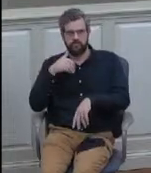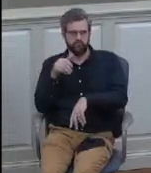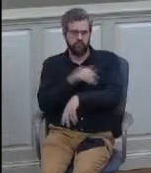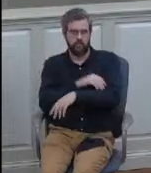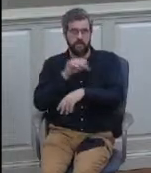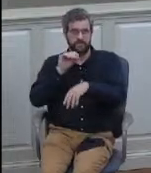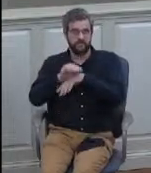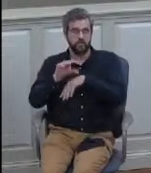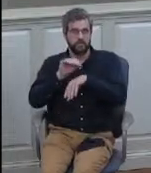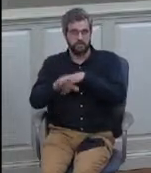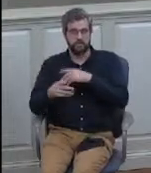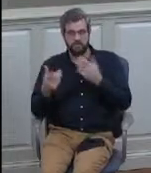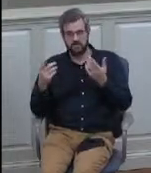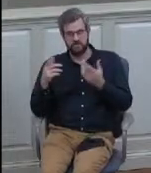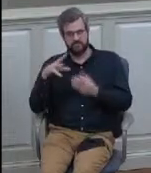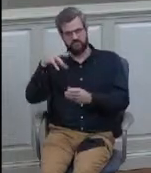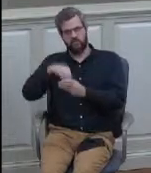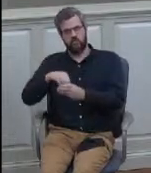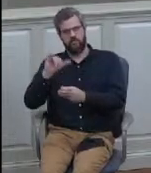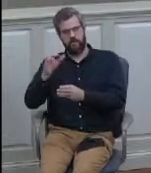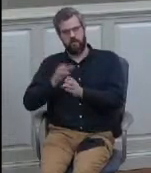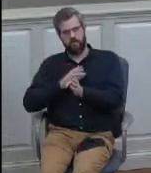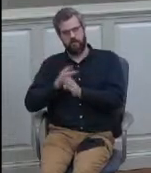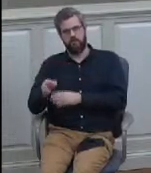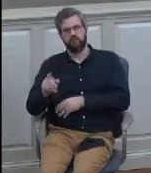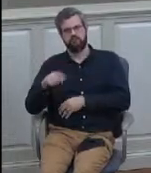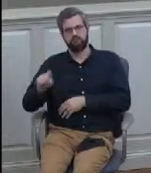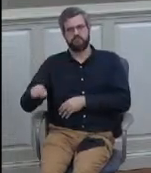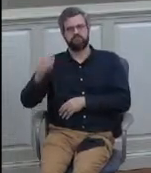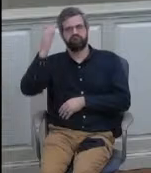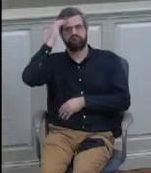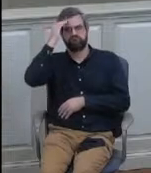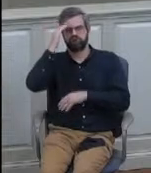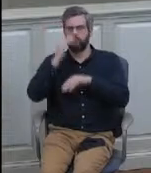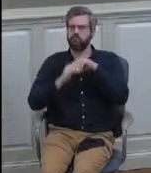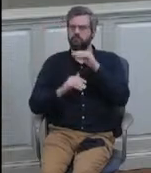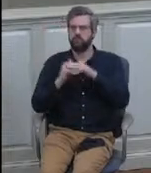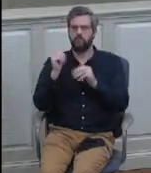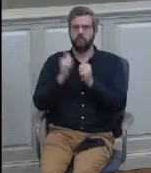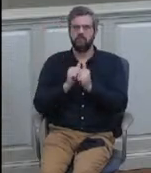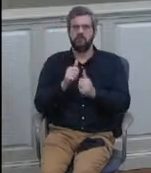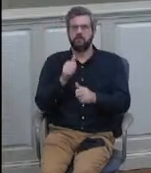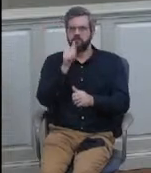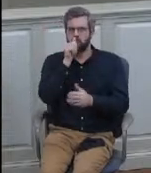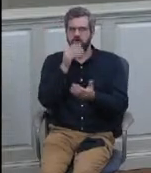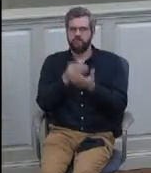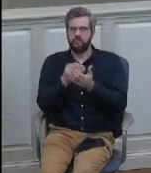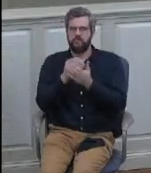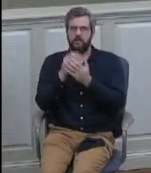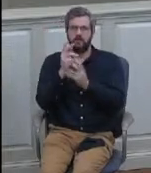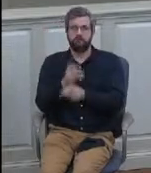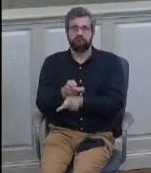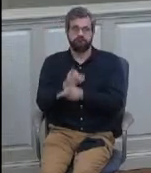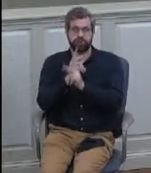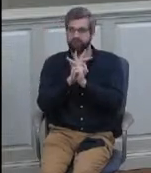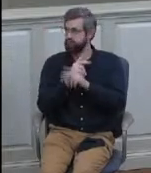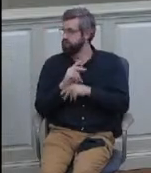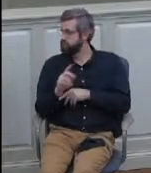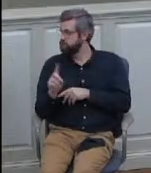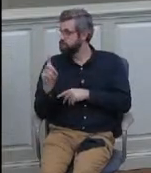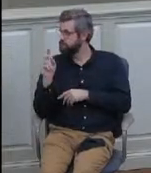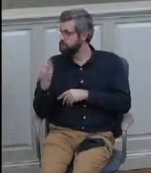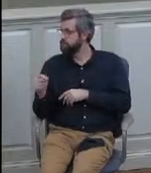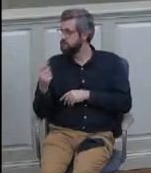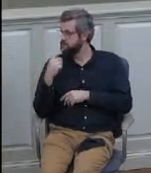in the community that deal in this area. We need to get it where they're comfortable with it. The entire community. Huh? The